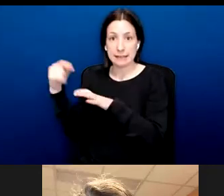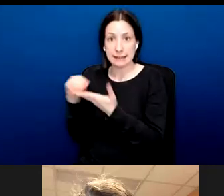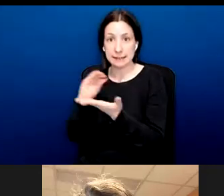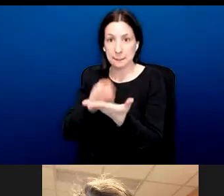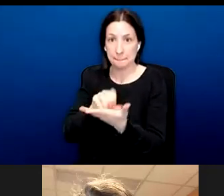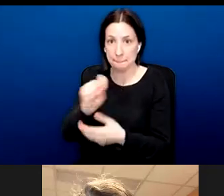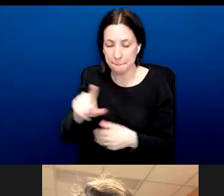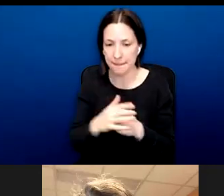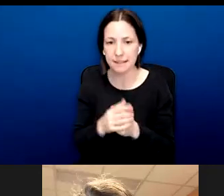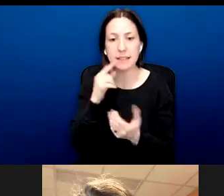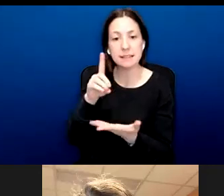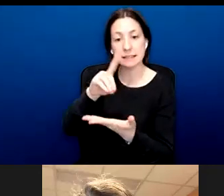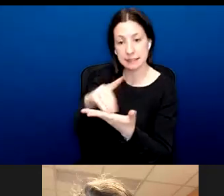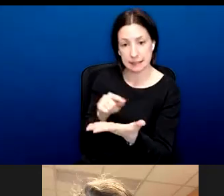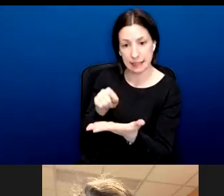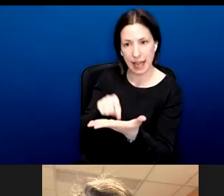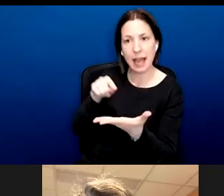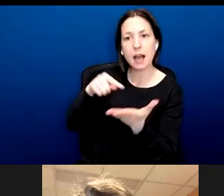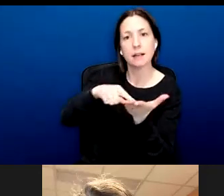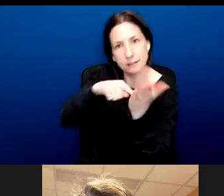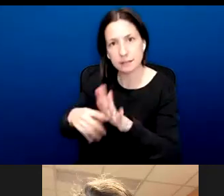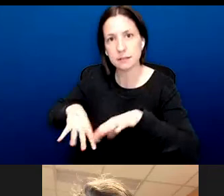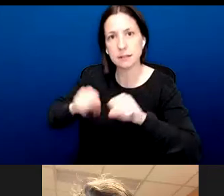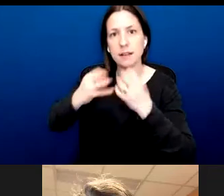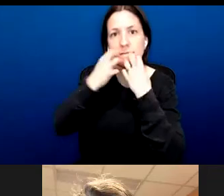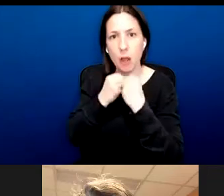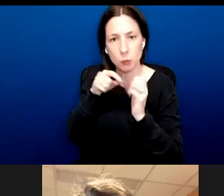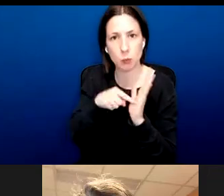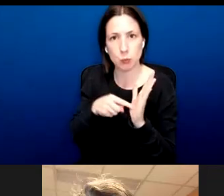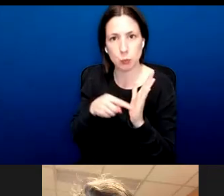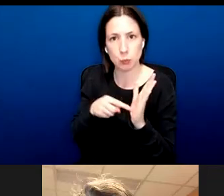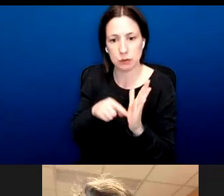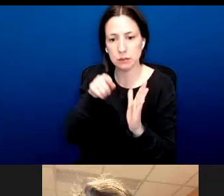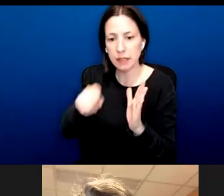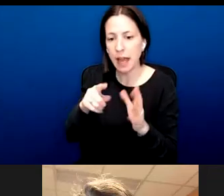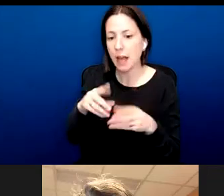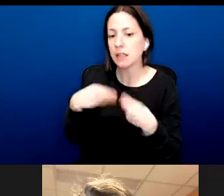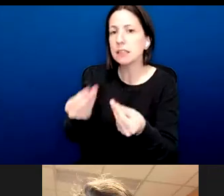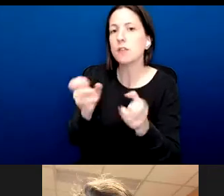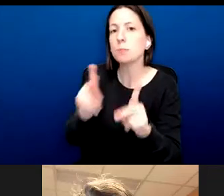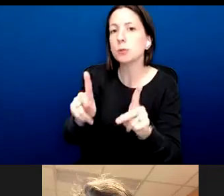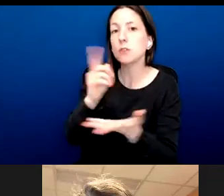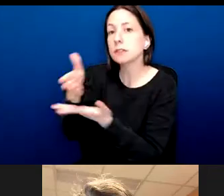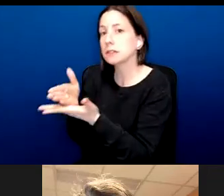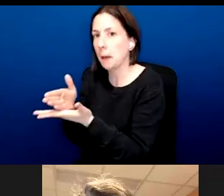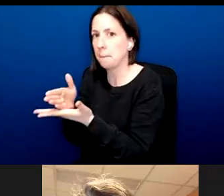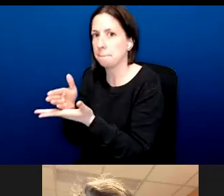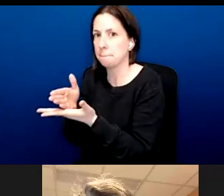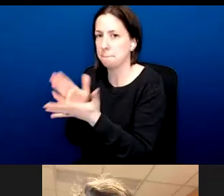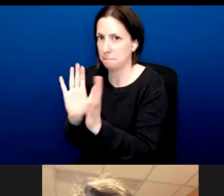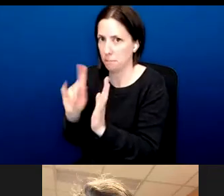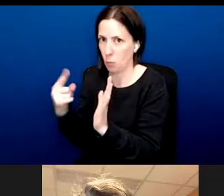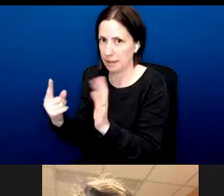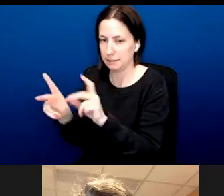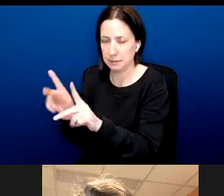think design is the enactment of value as the affordance of some possibilities to some people. And I think of it as well as the process by which